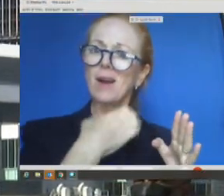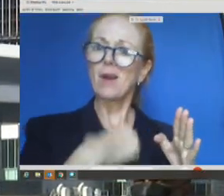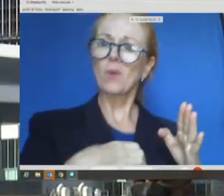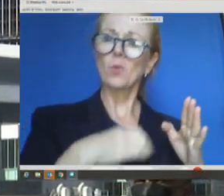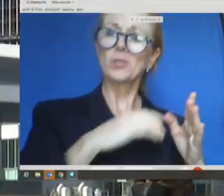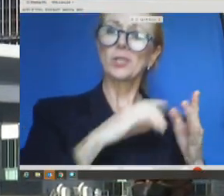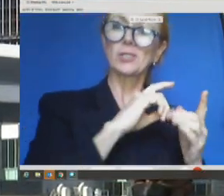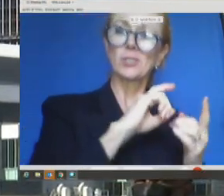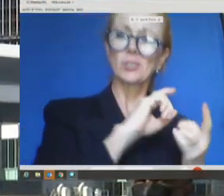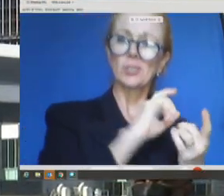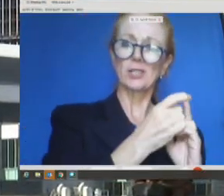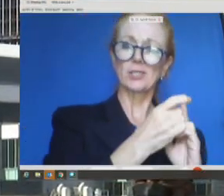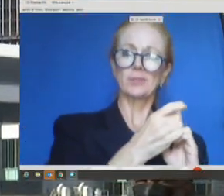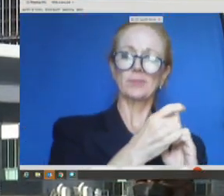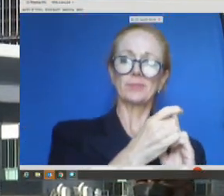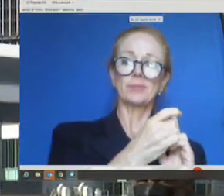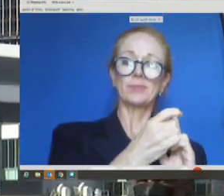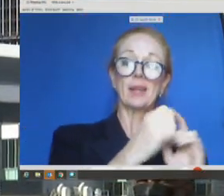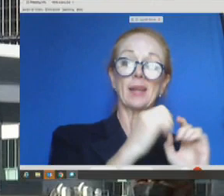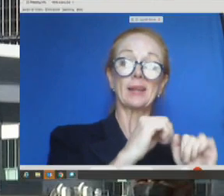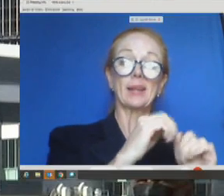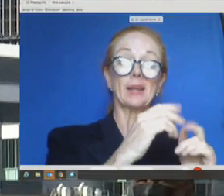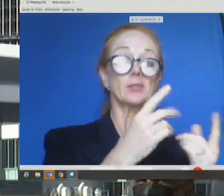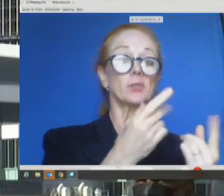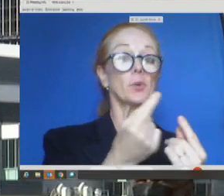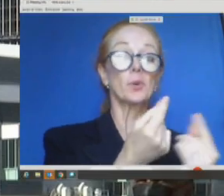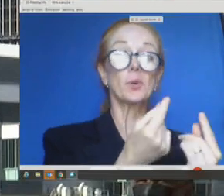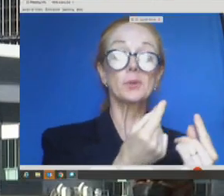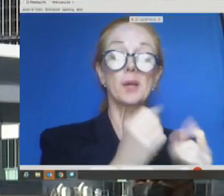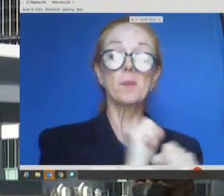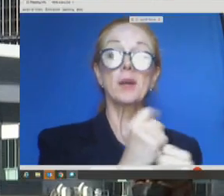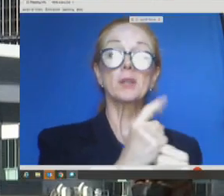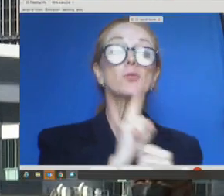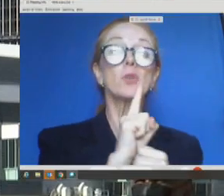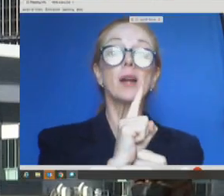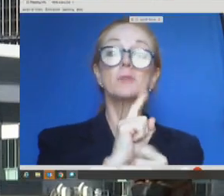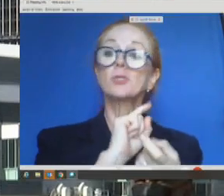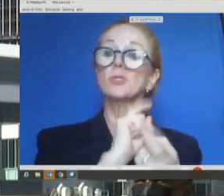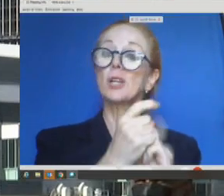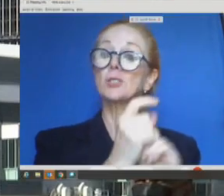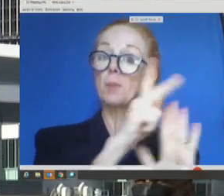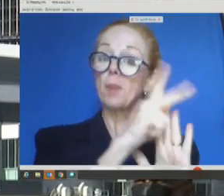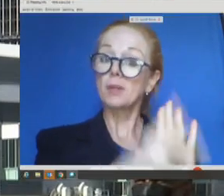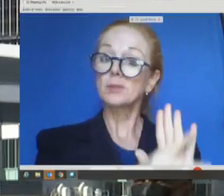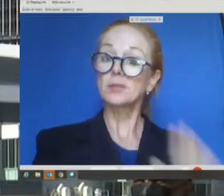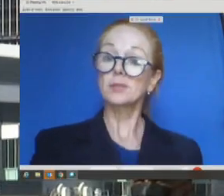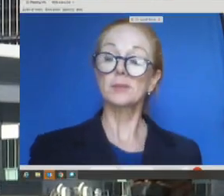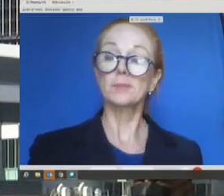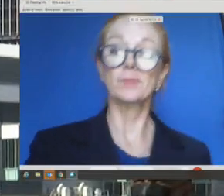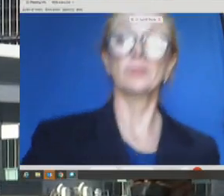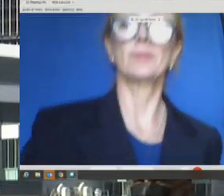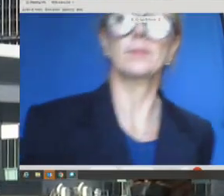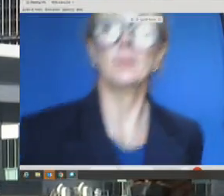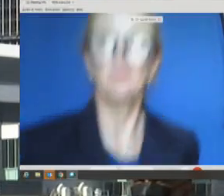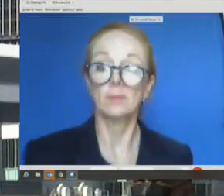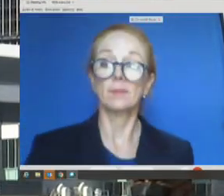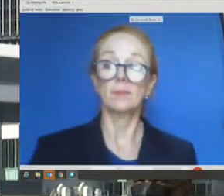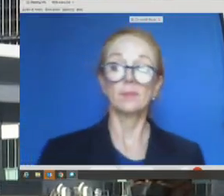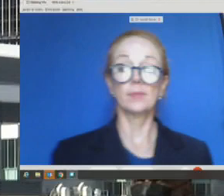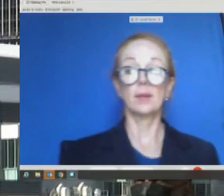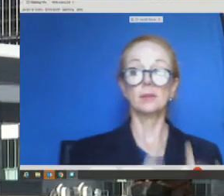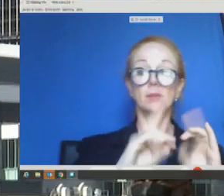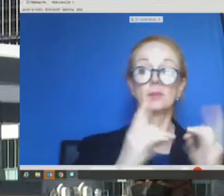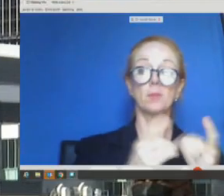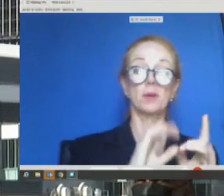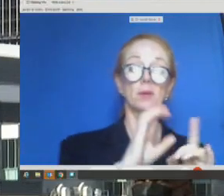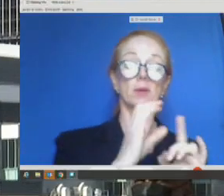What I can do is make sure that I'm reforming policies, practices, and departmental cultures